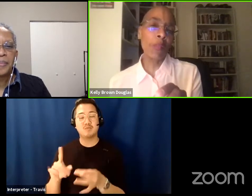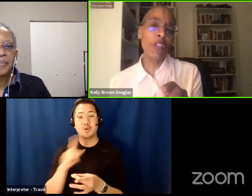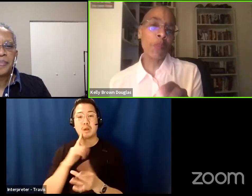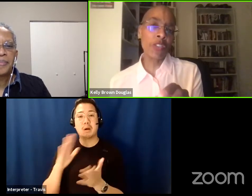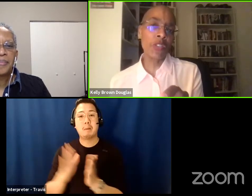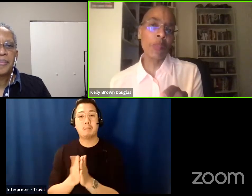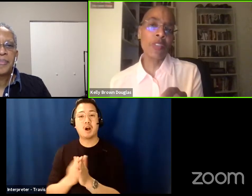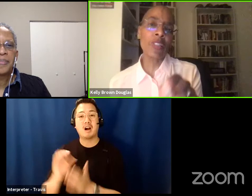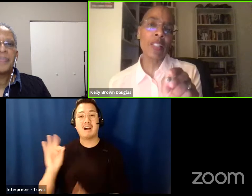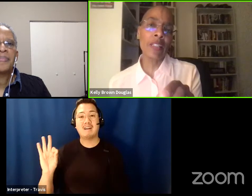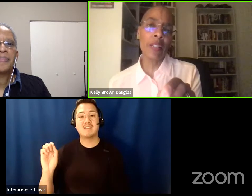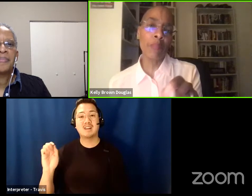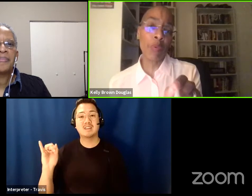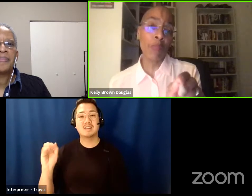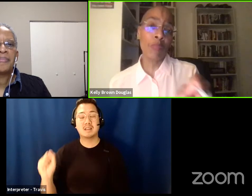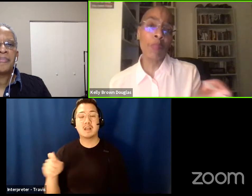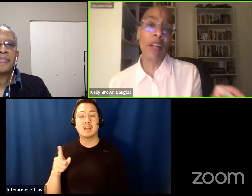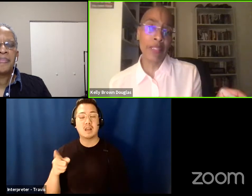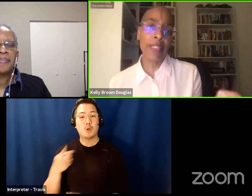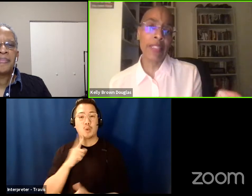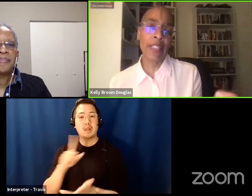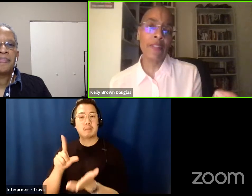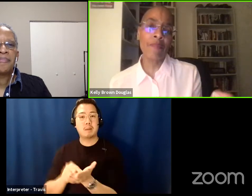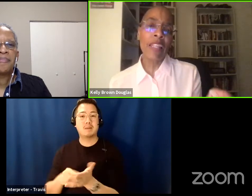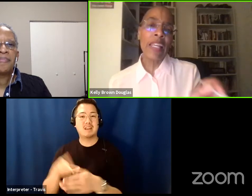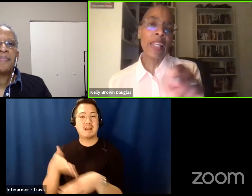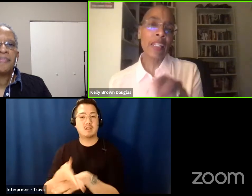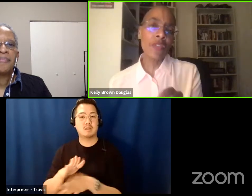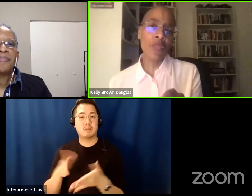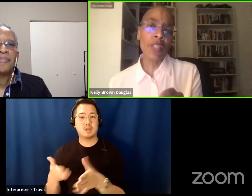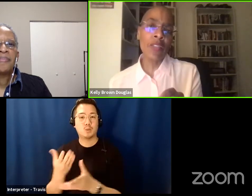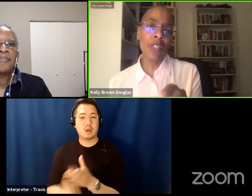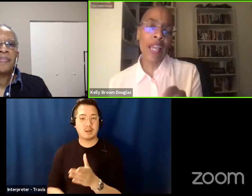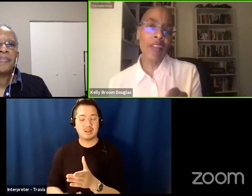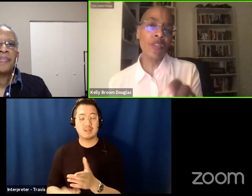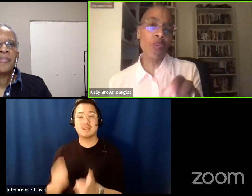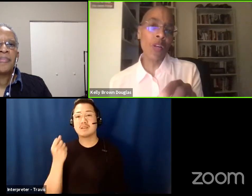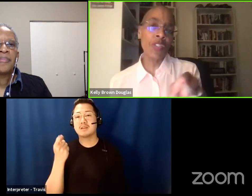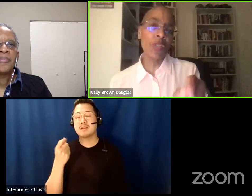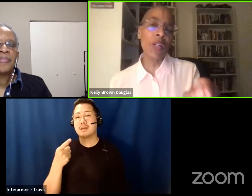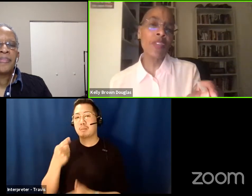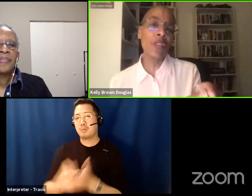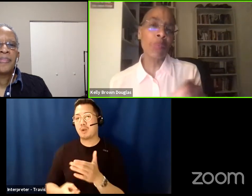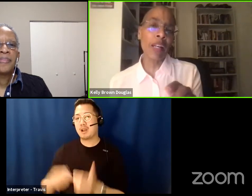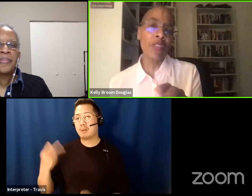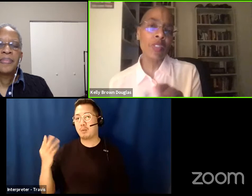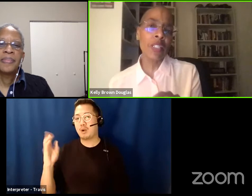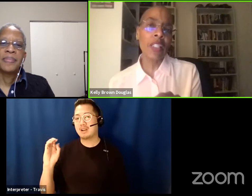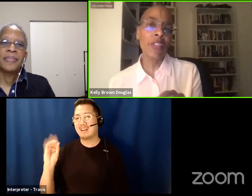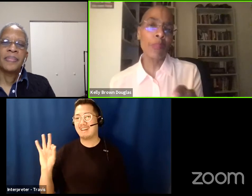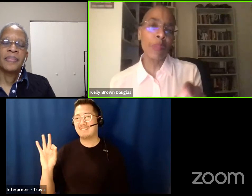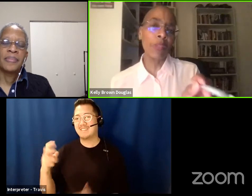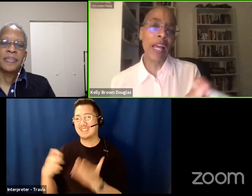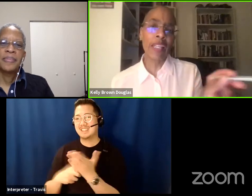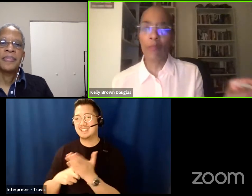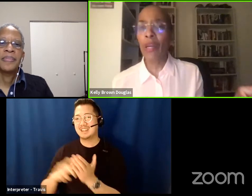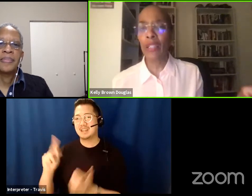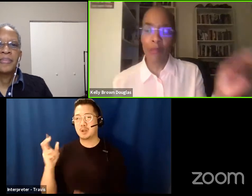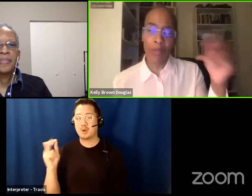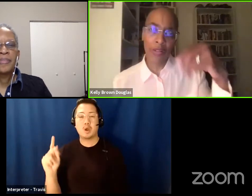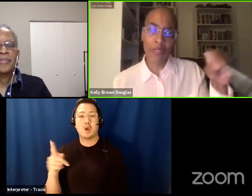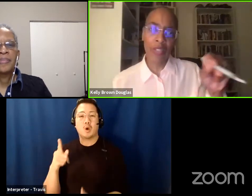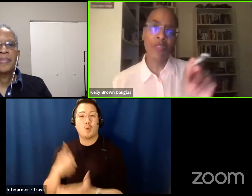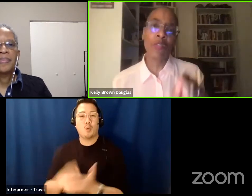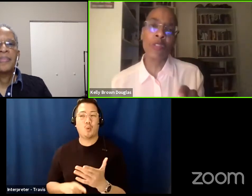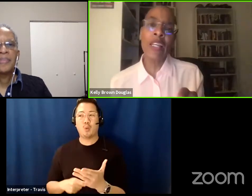was published posthumously, the Price of the Ticket, and he asked the question, what is the price of the ticket to be Black and male